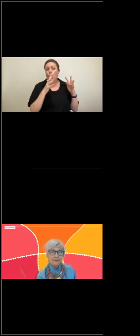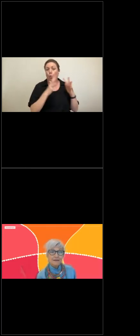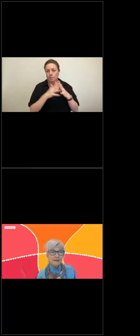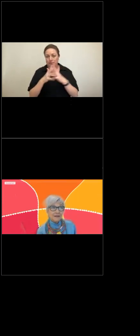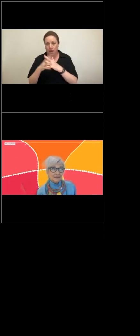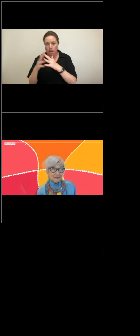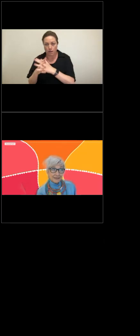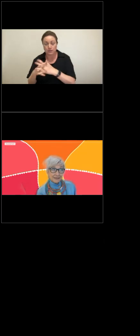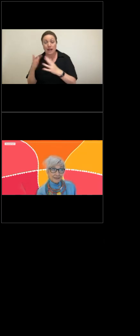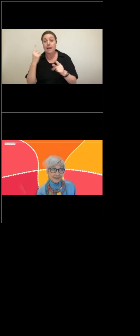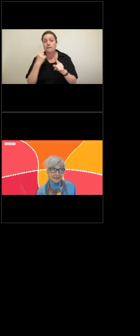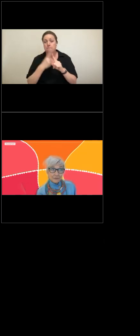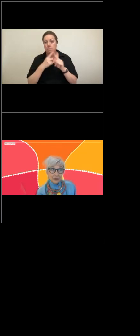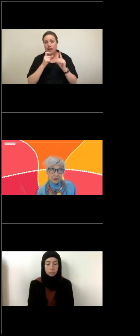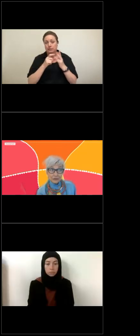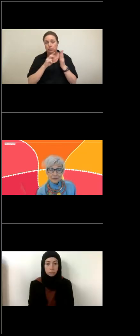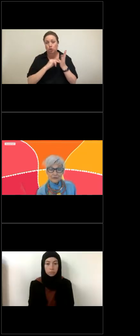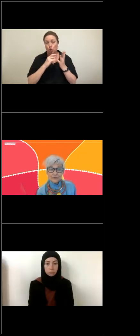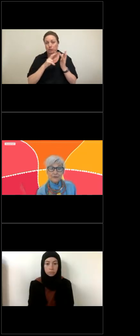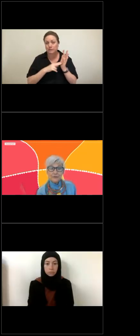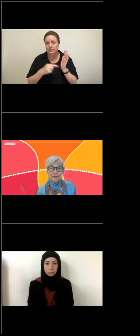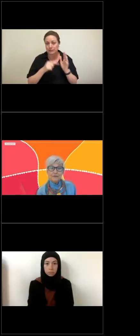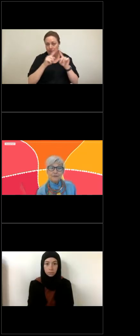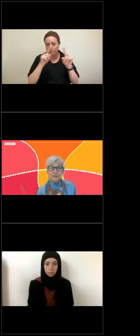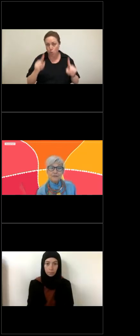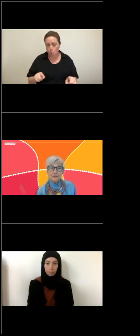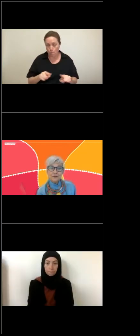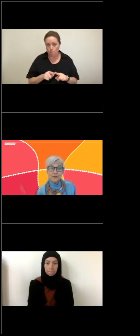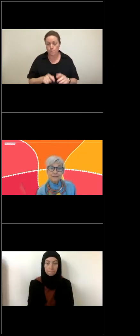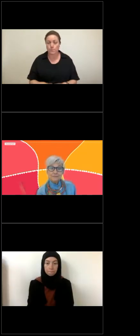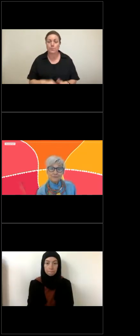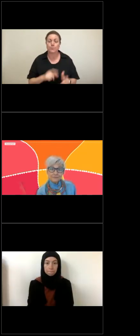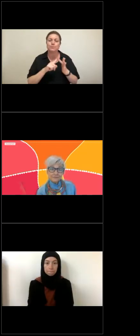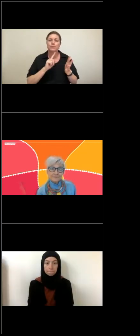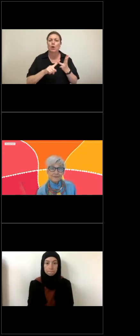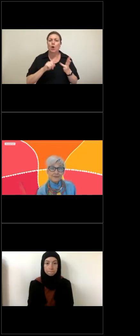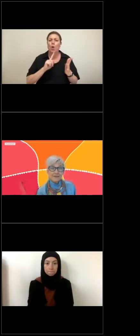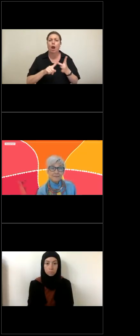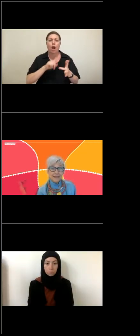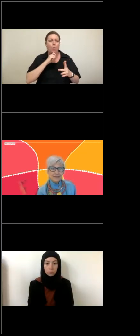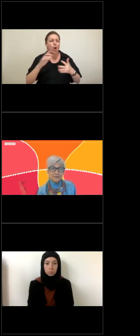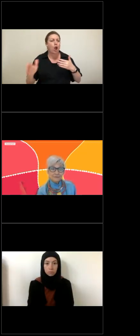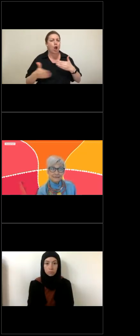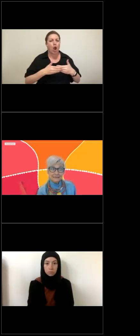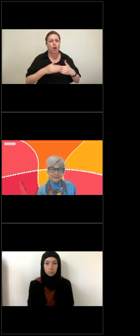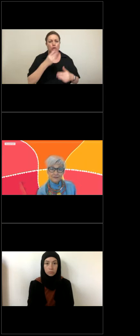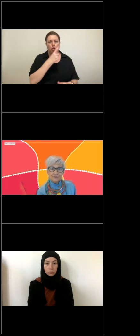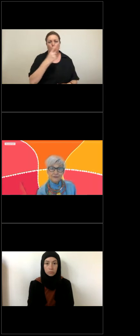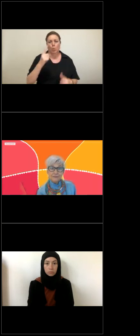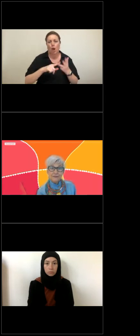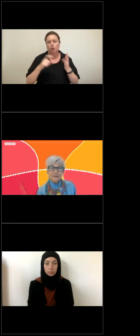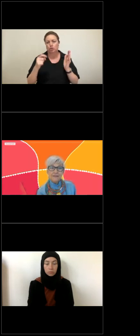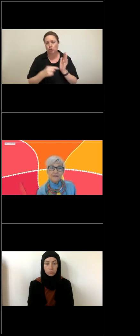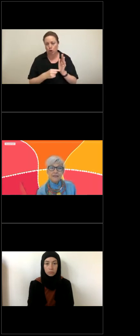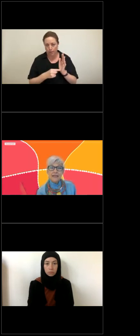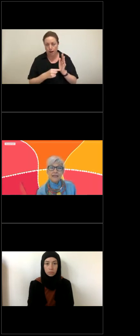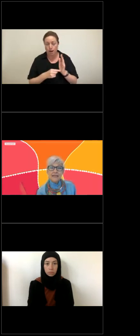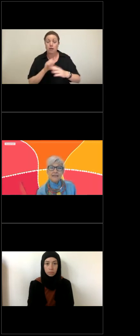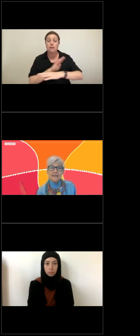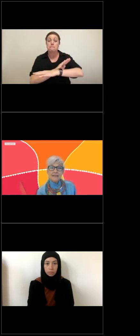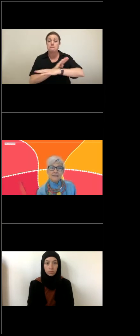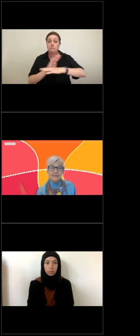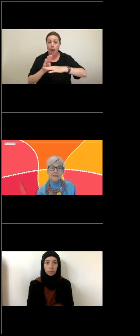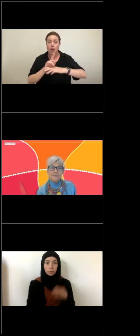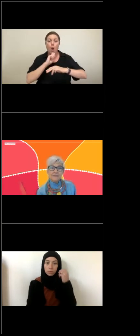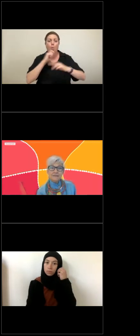talking about. The EOI will close on the 31st of October. The panel will meet in November.